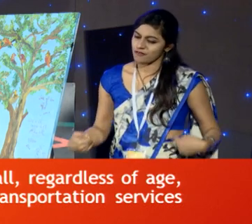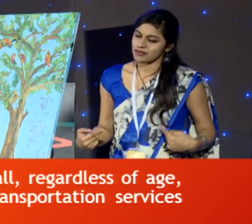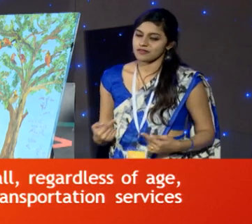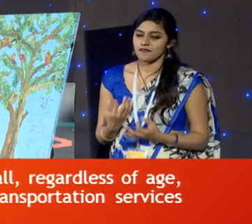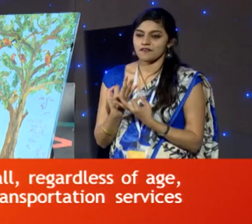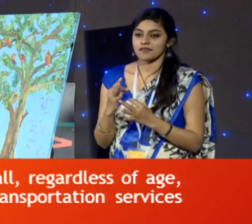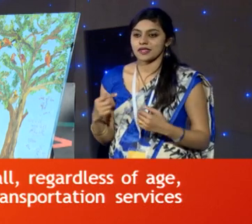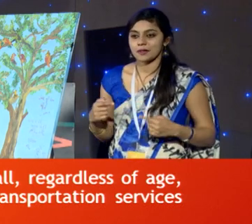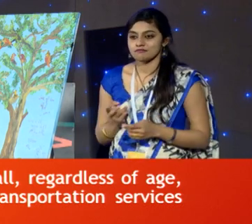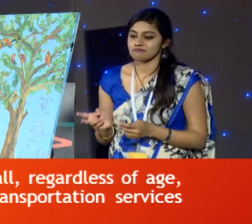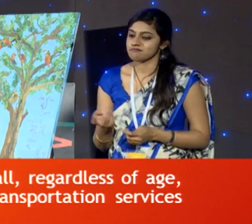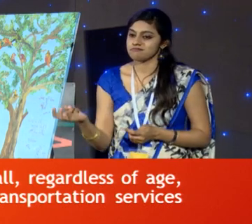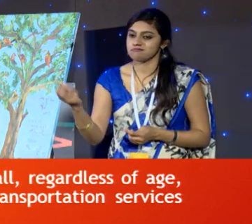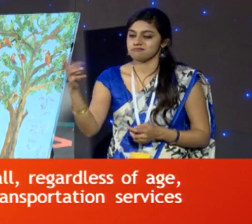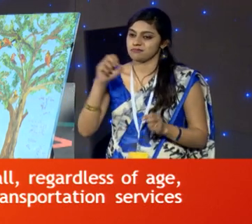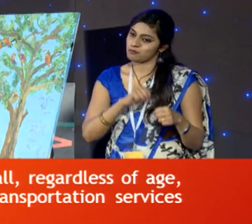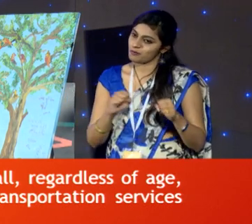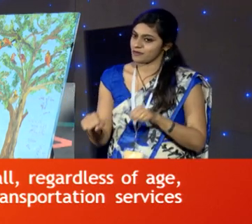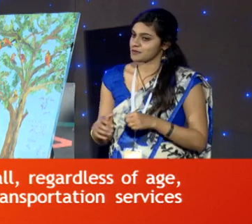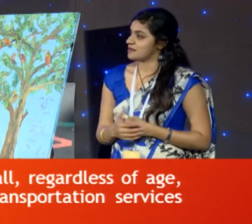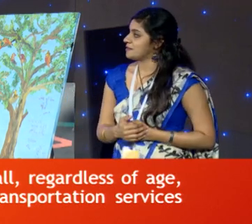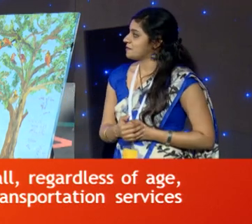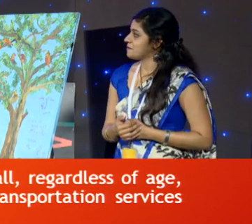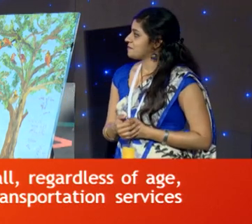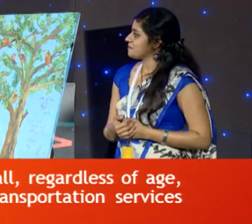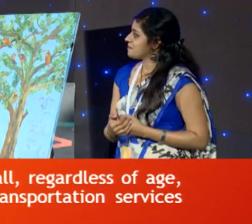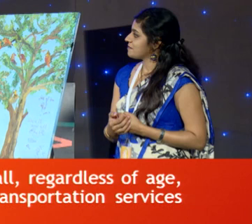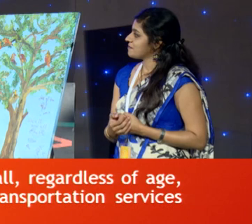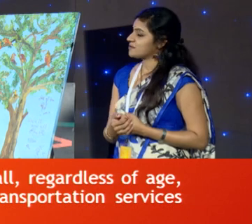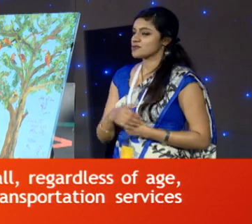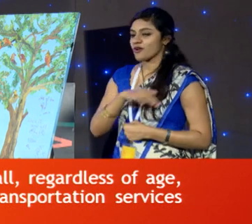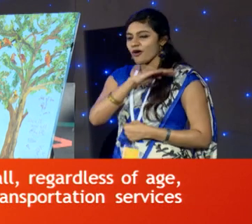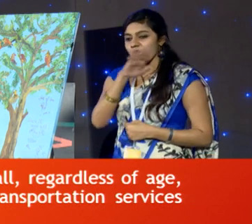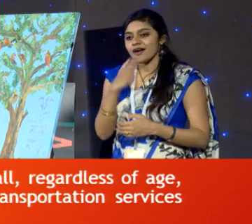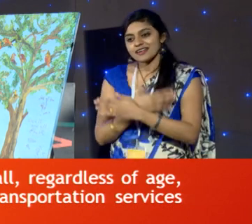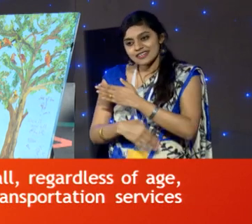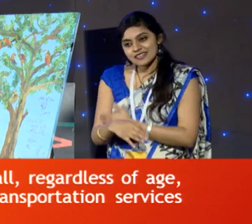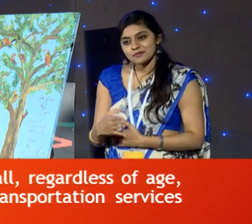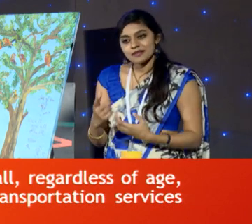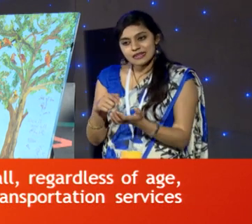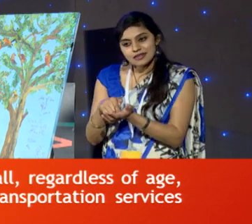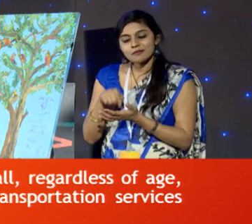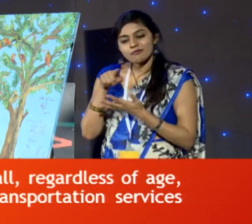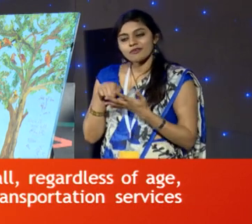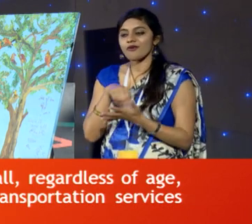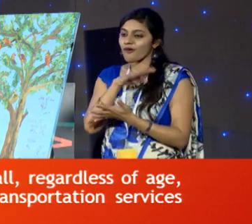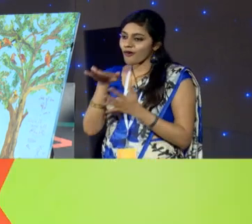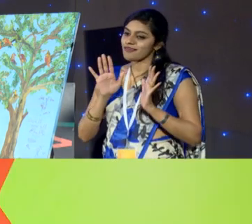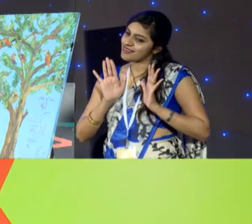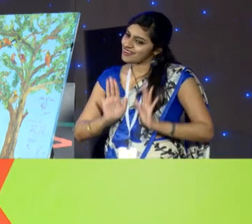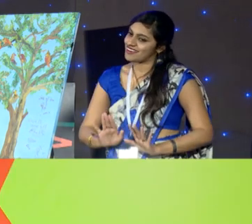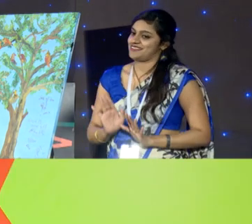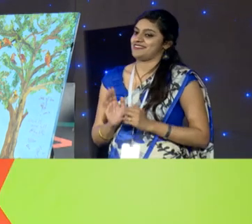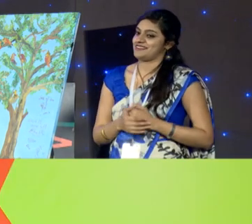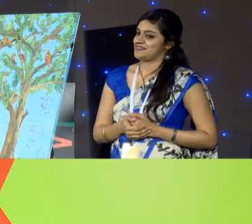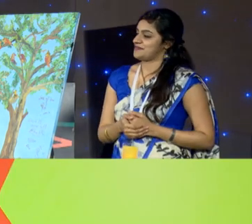users, and there is everything that one requires to reach from one corner to the other in our